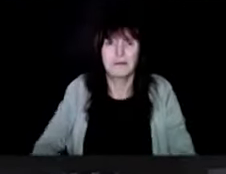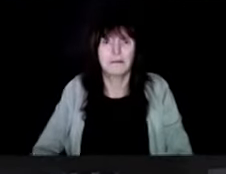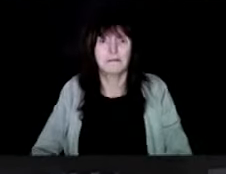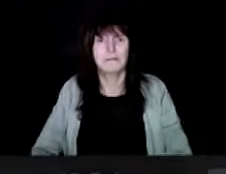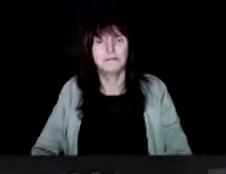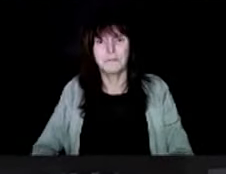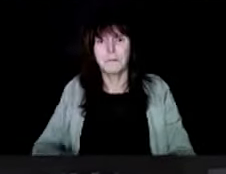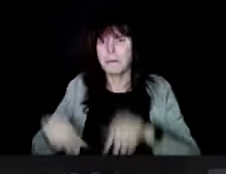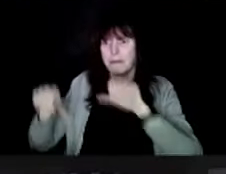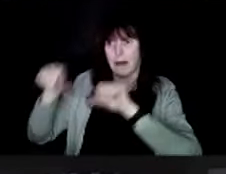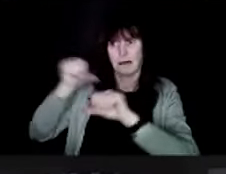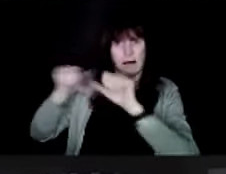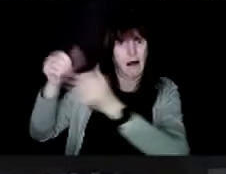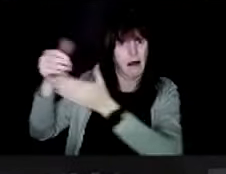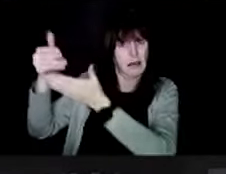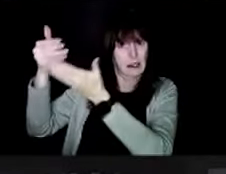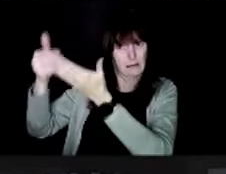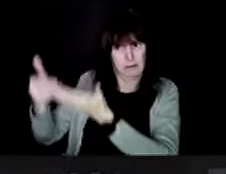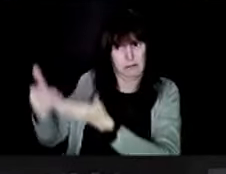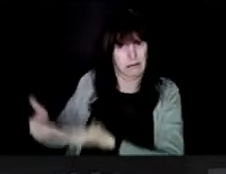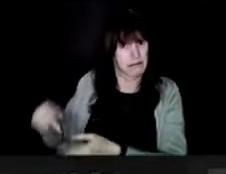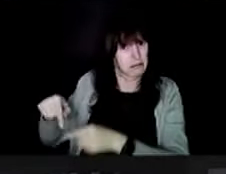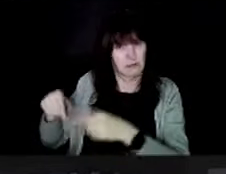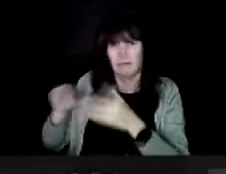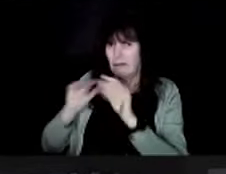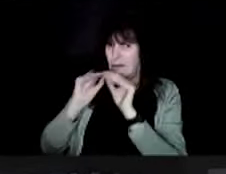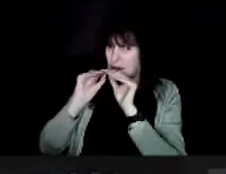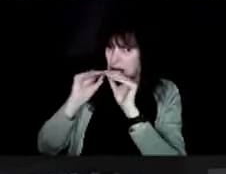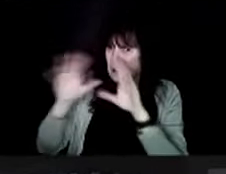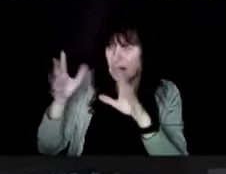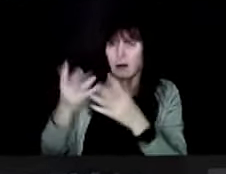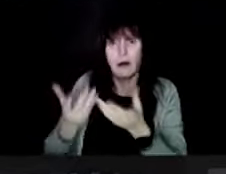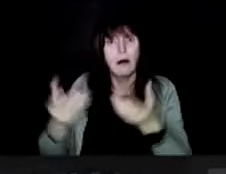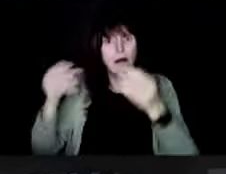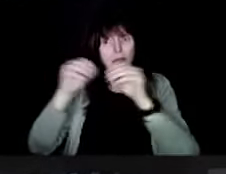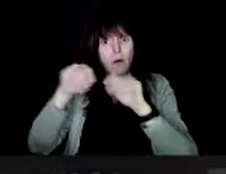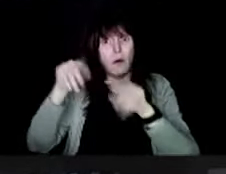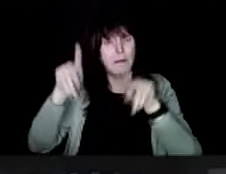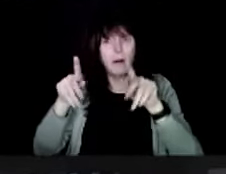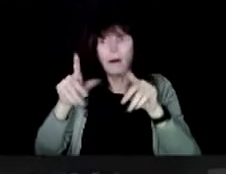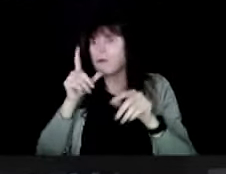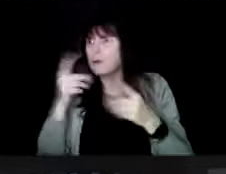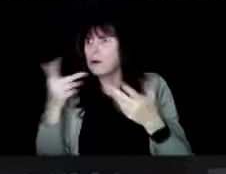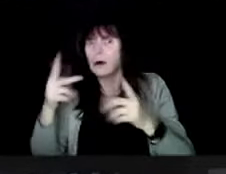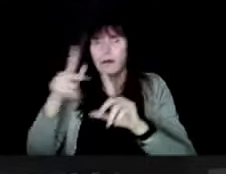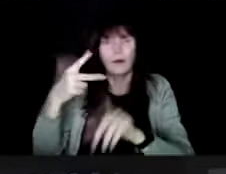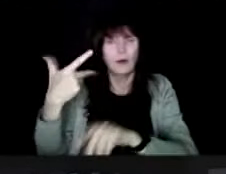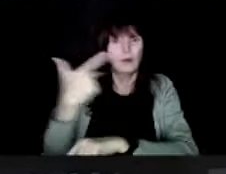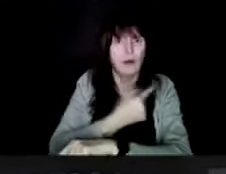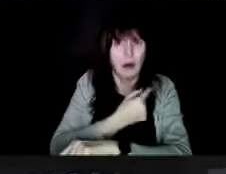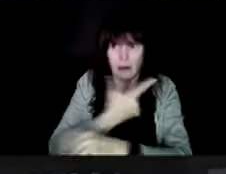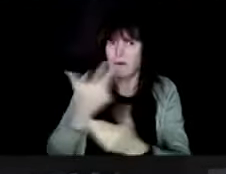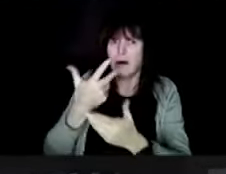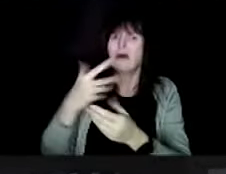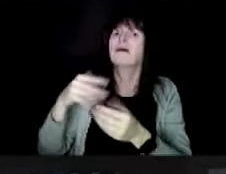The more of us with a booster dose, the less of us will end up in the hospital and the intensive care